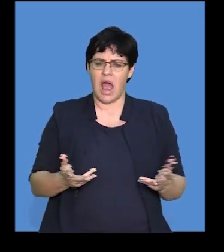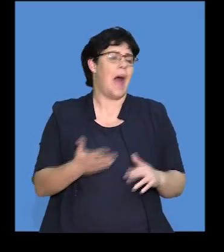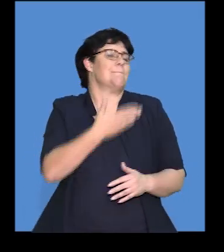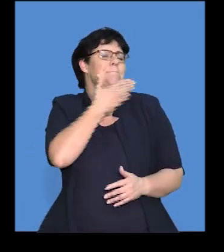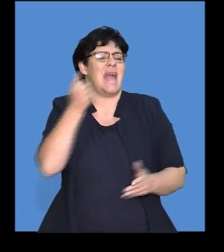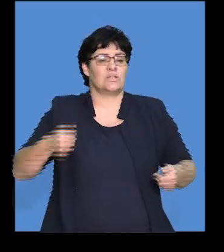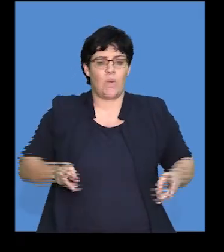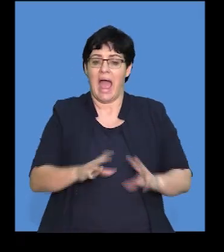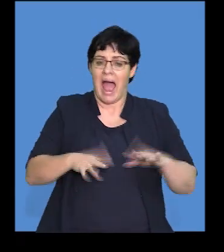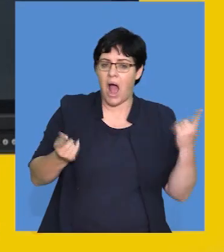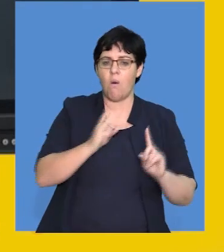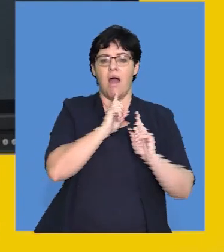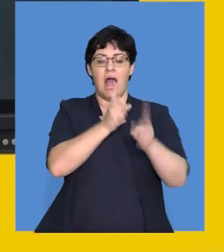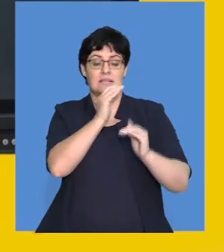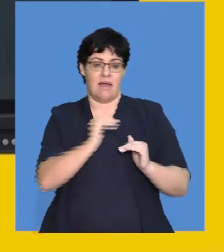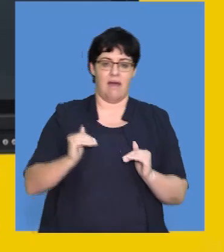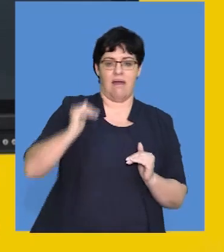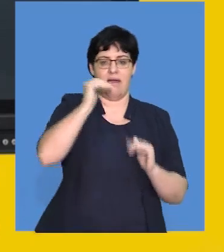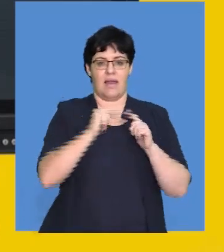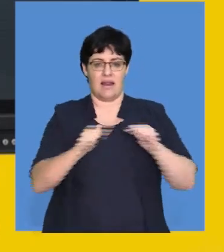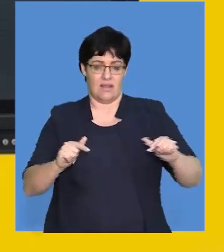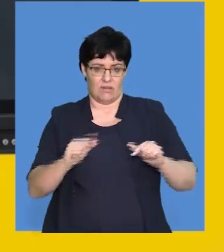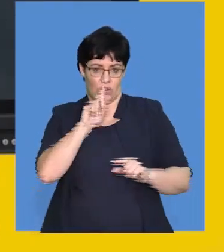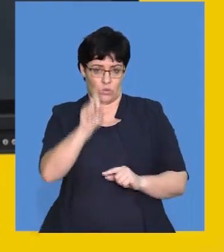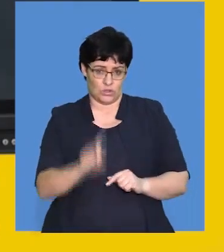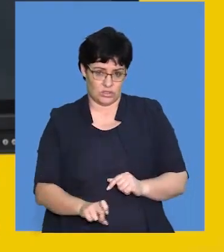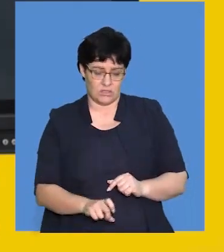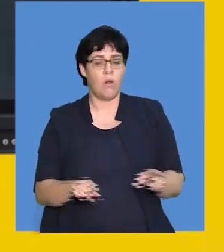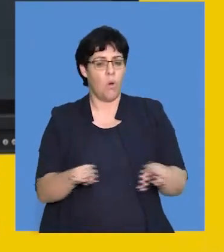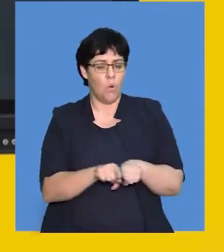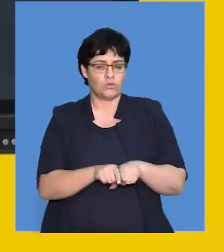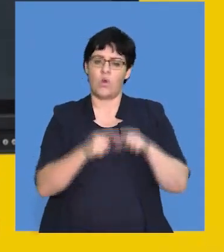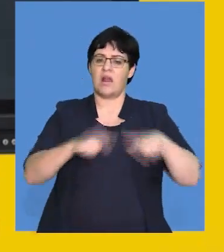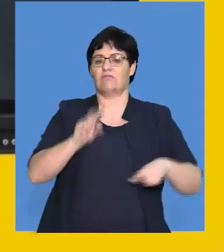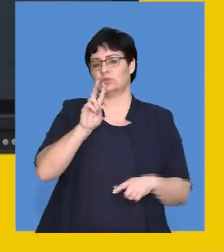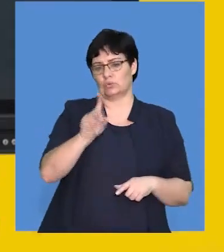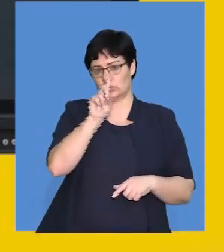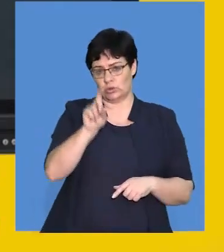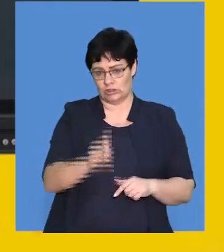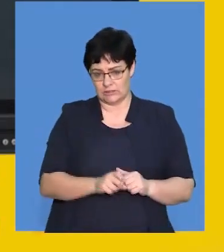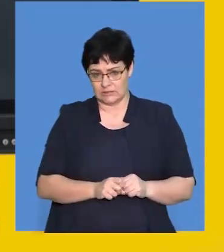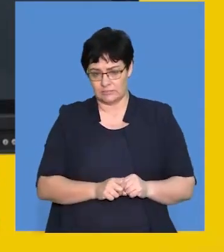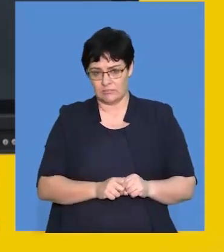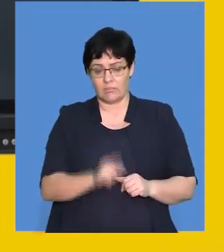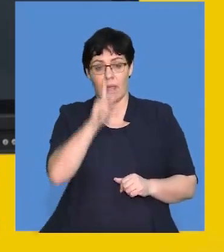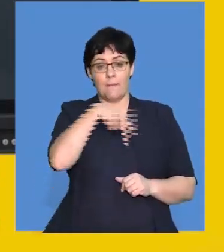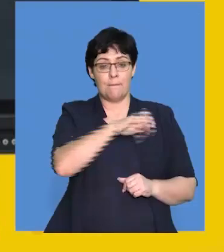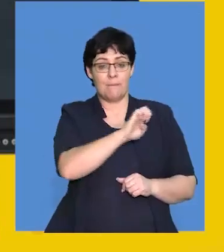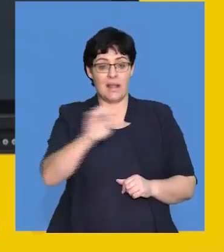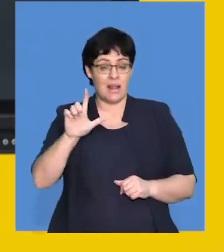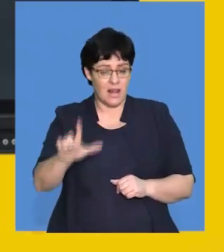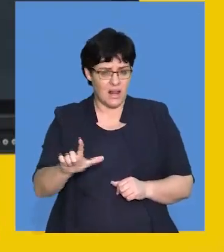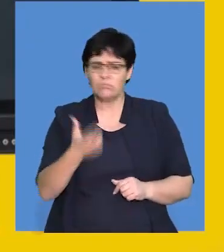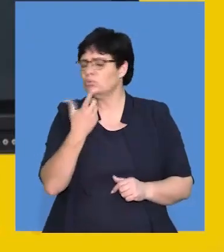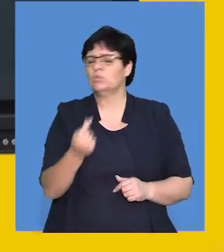in answering those high-level questions and sometimes the level 2 questions. With the peel method, what